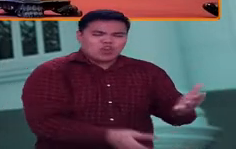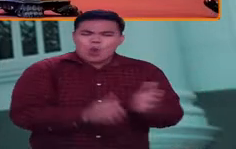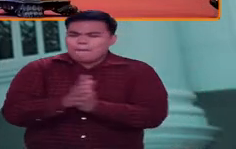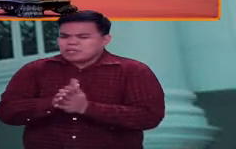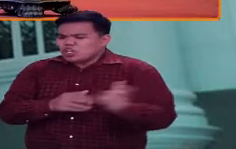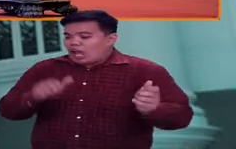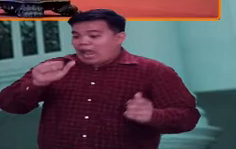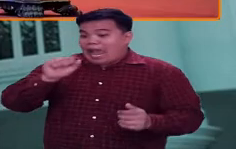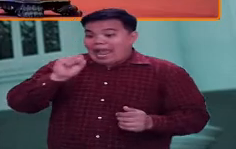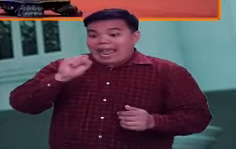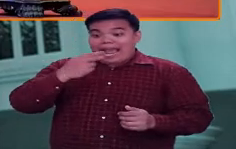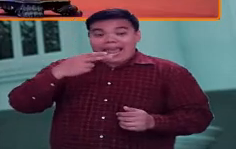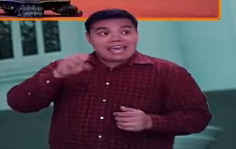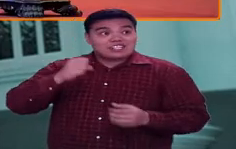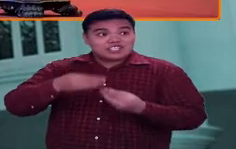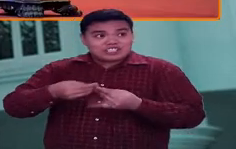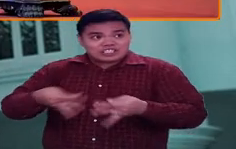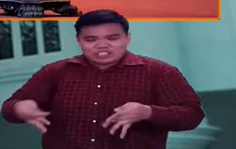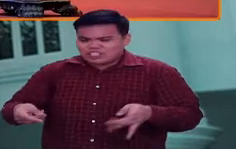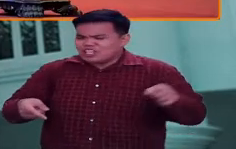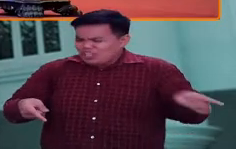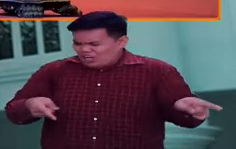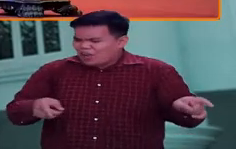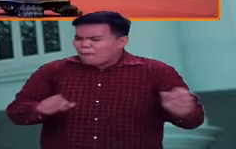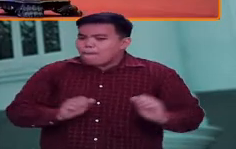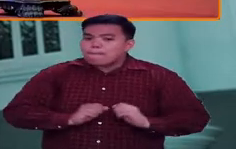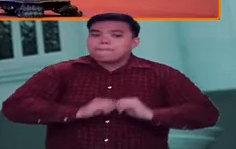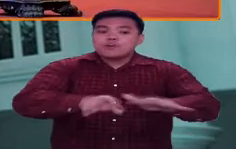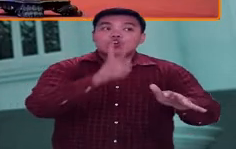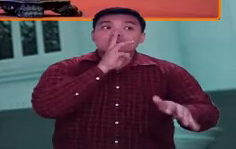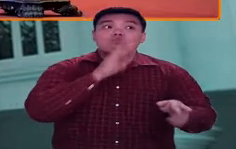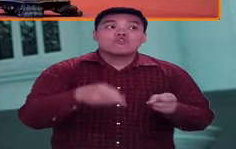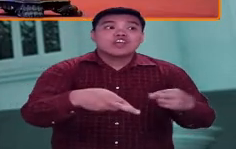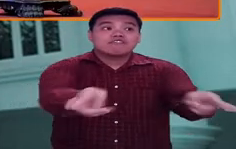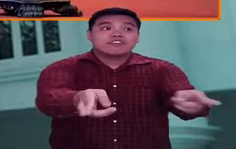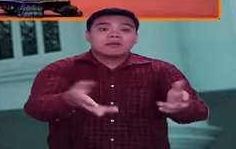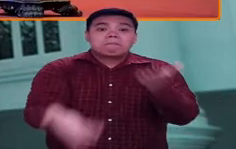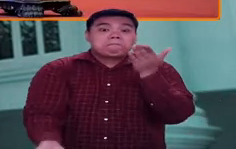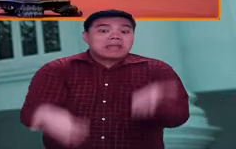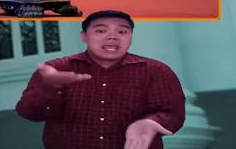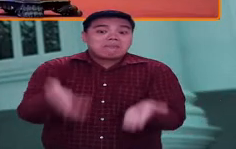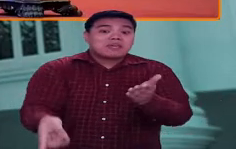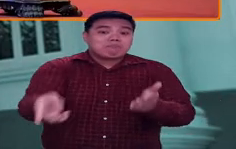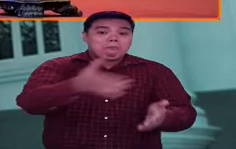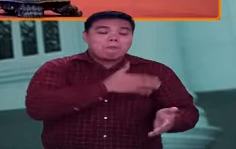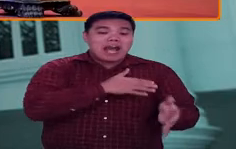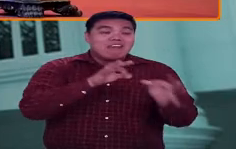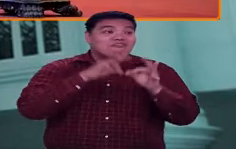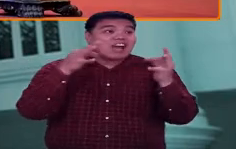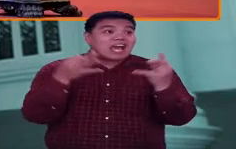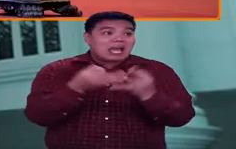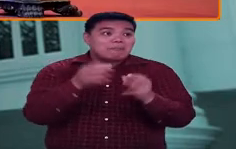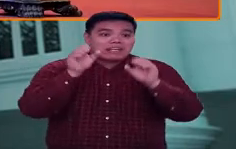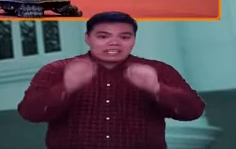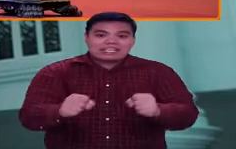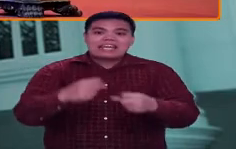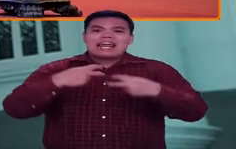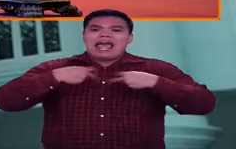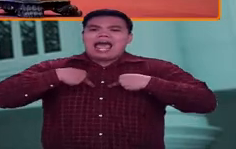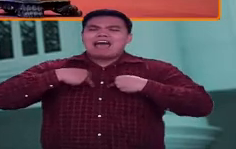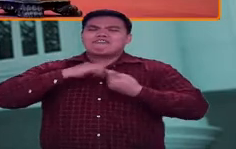their ashes, as they are pushed off into the river, that somehow, some way, they will